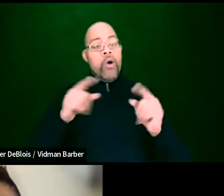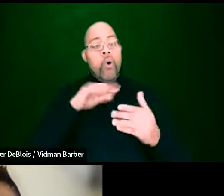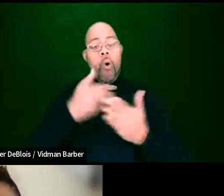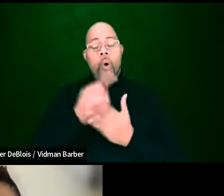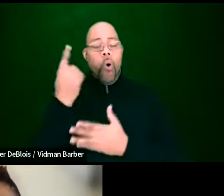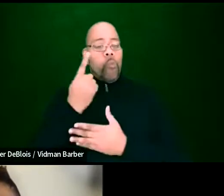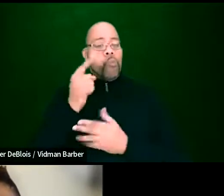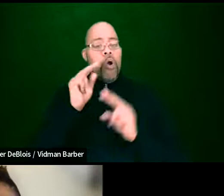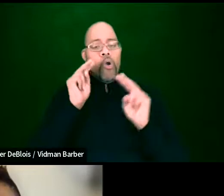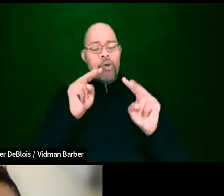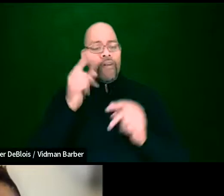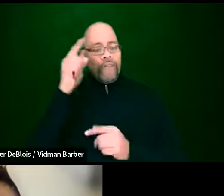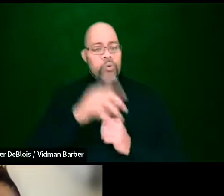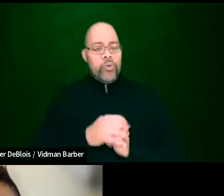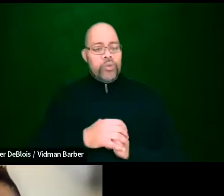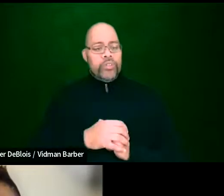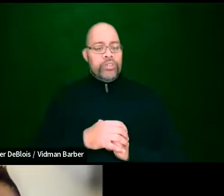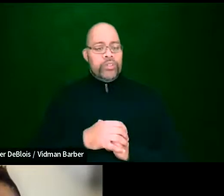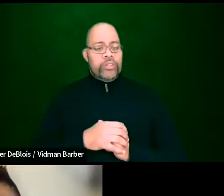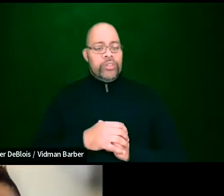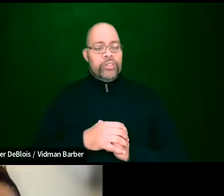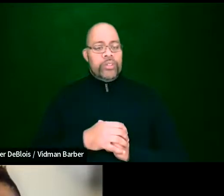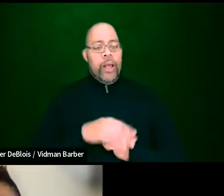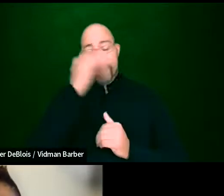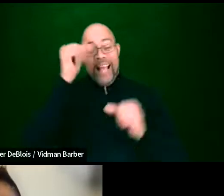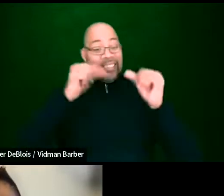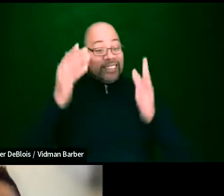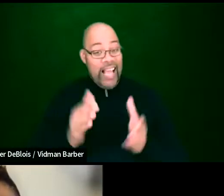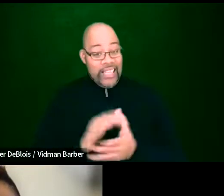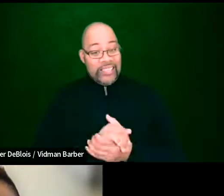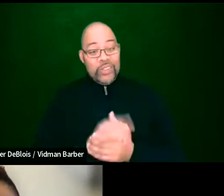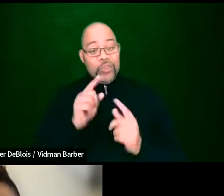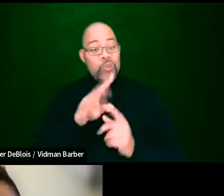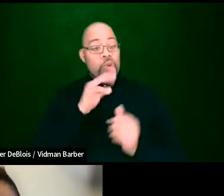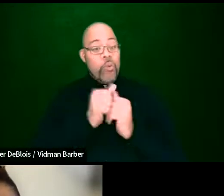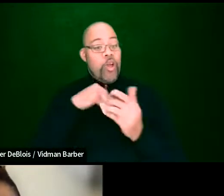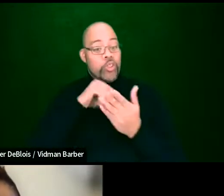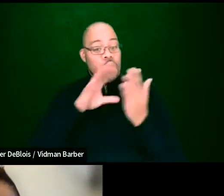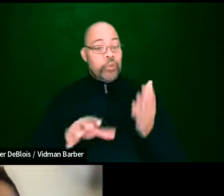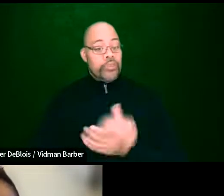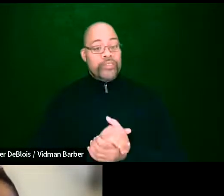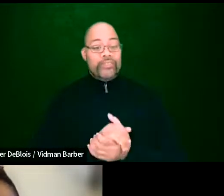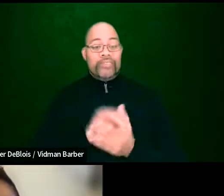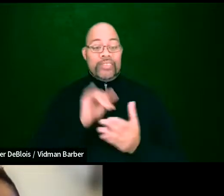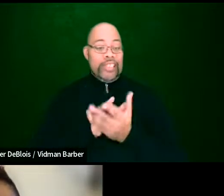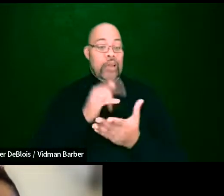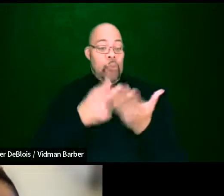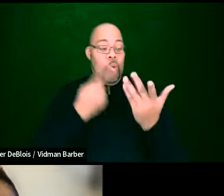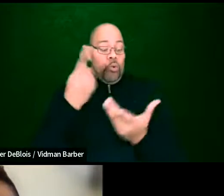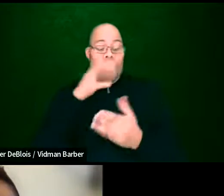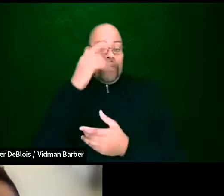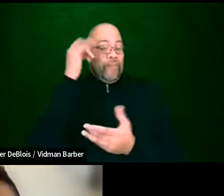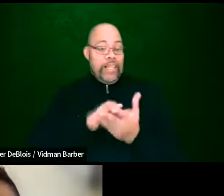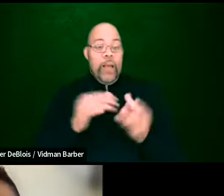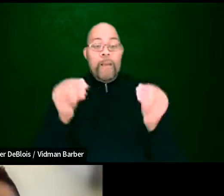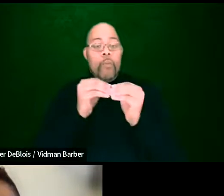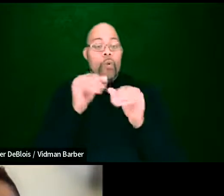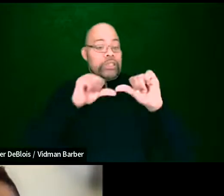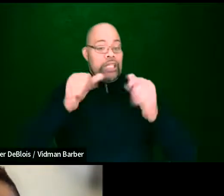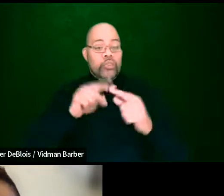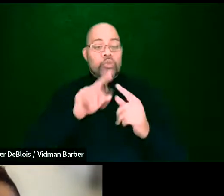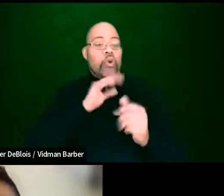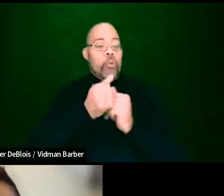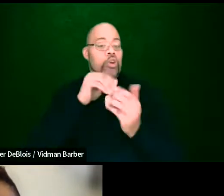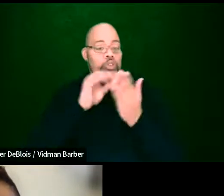always looking for Black scientists to talk to our students. That's what we're always looking for, more scientists to talk